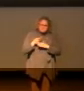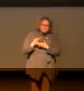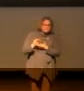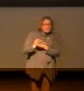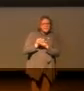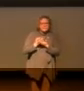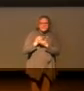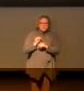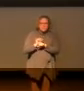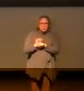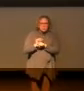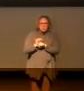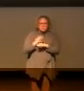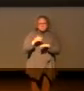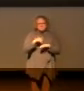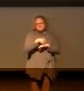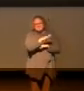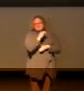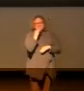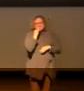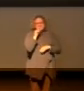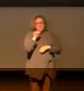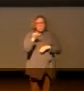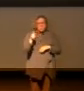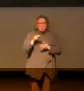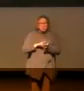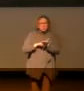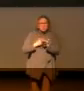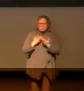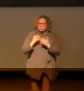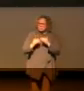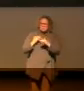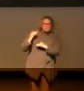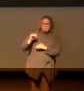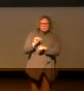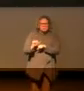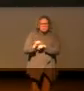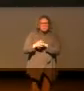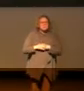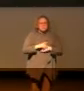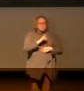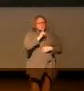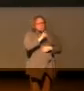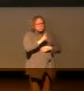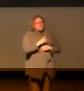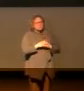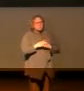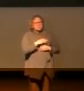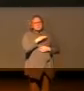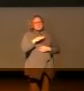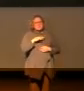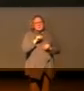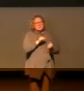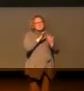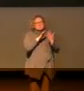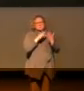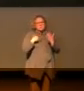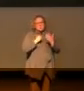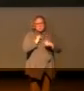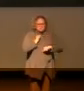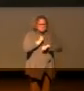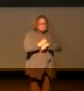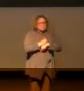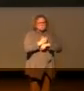being sent home while others are being overworked. Sure. So it goes back to the staffing model. We put the staffing model with the best